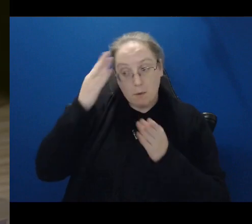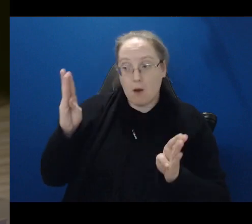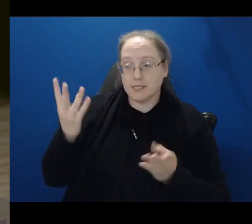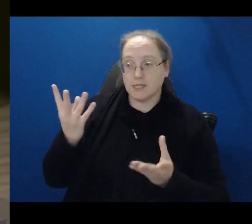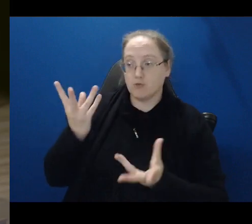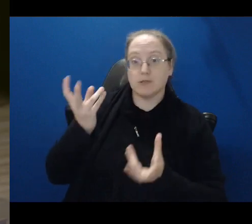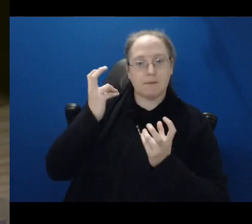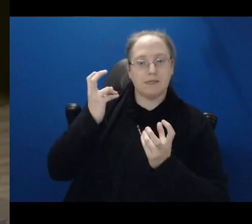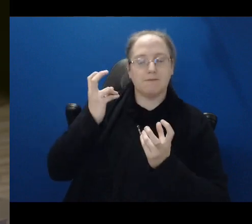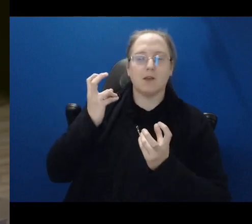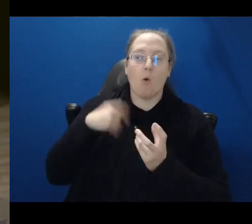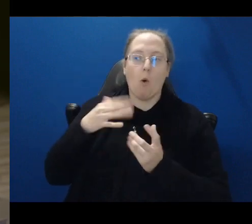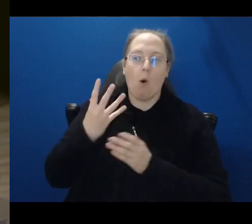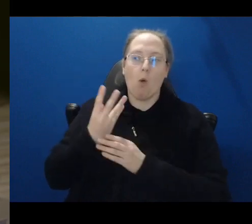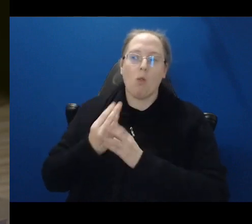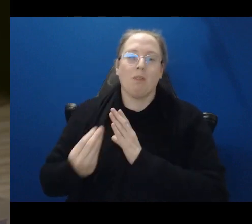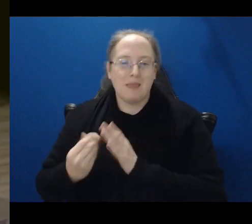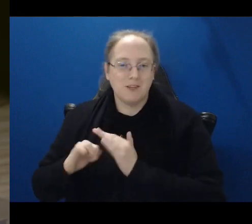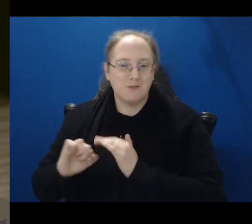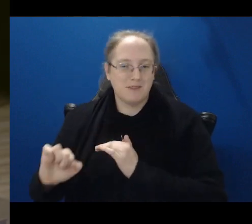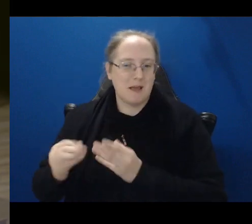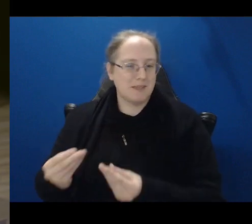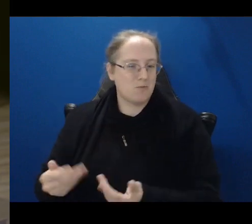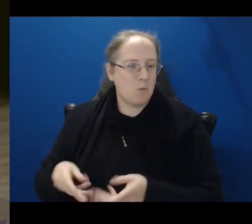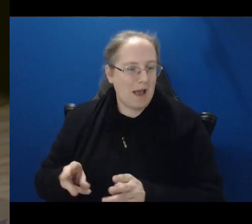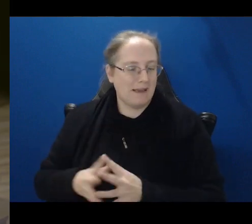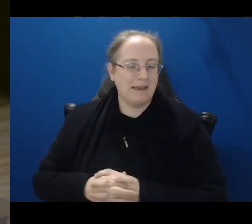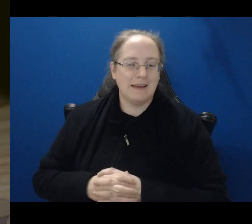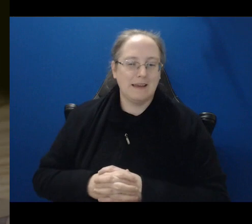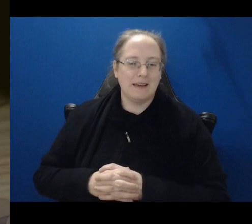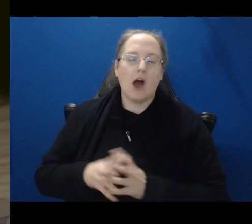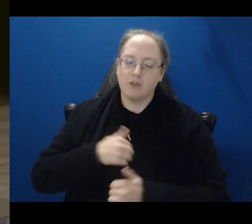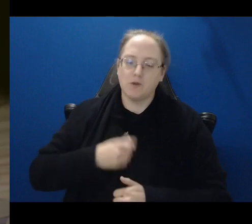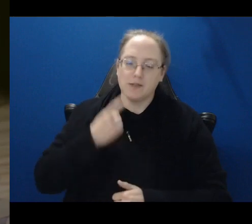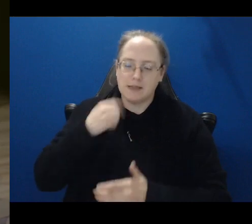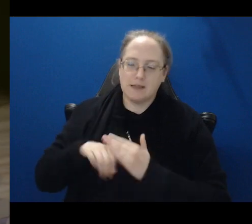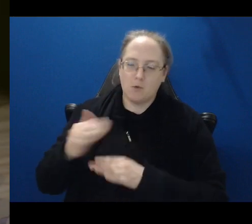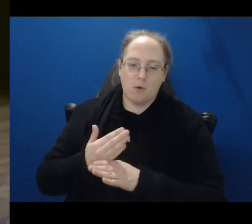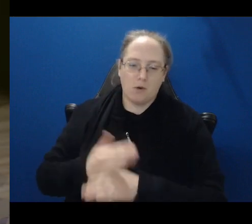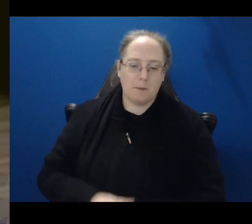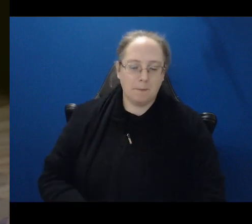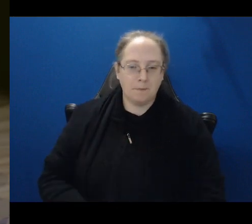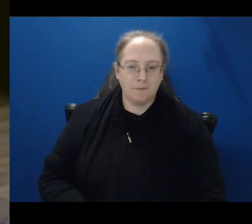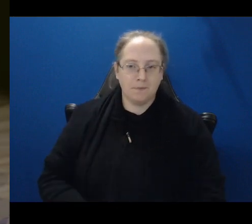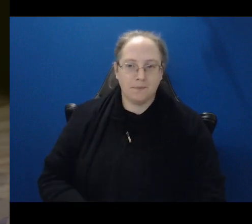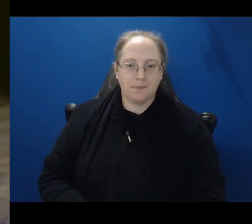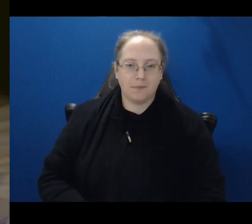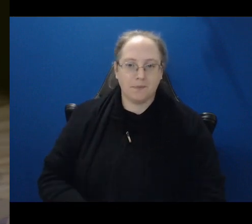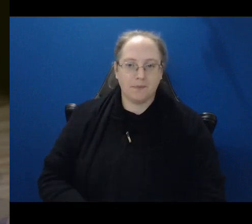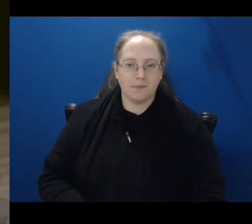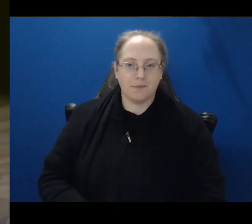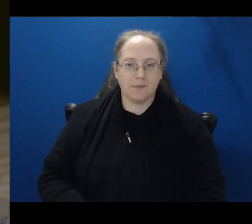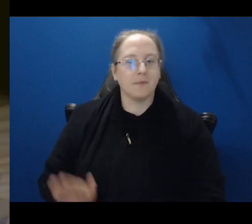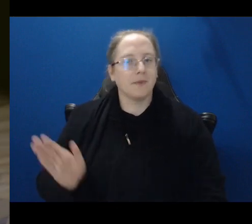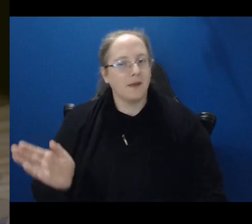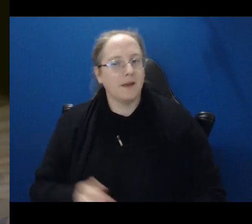that materiality. So I've really enjoyed seeing that within your work. Likewise, that was like the